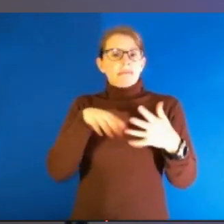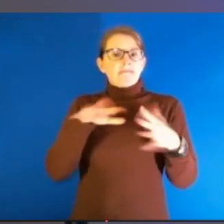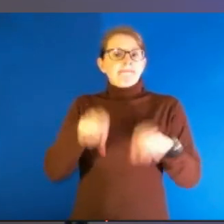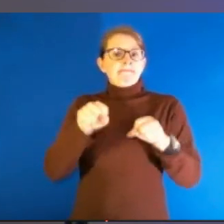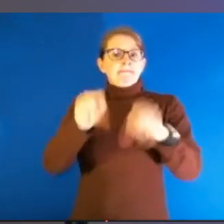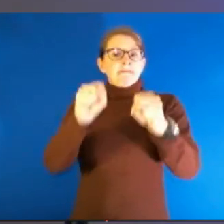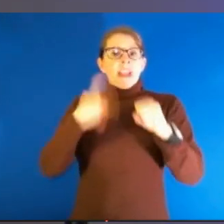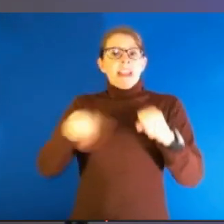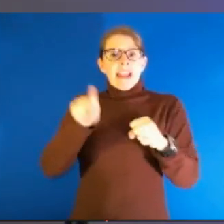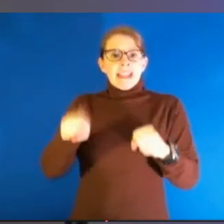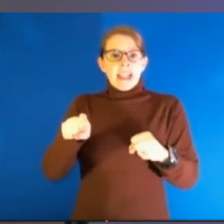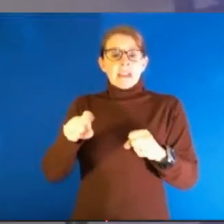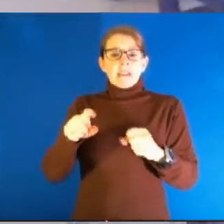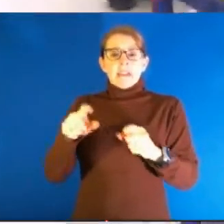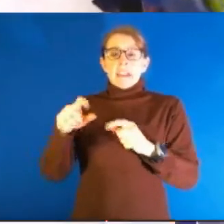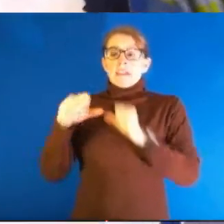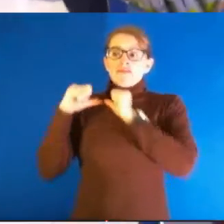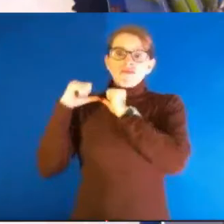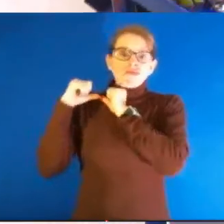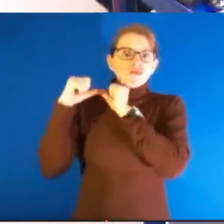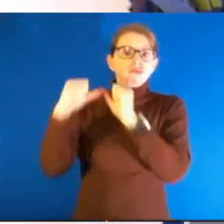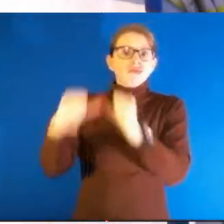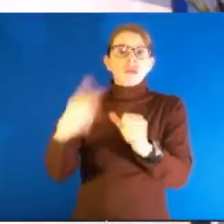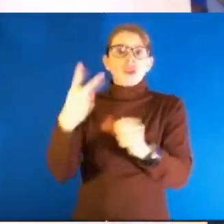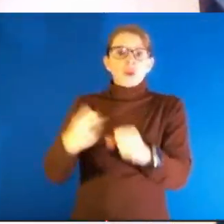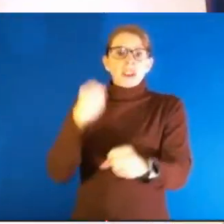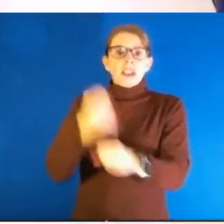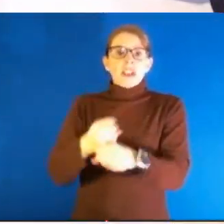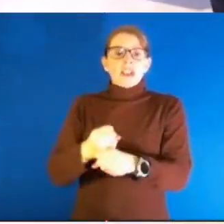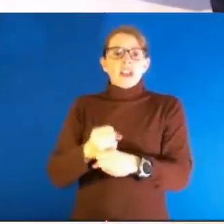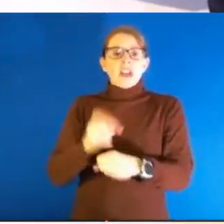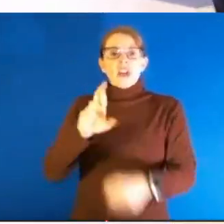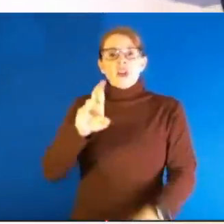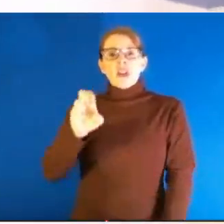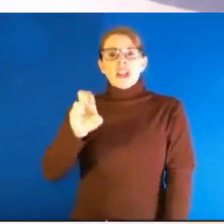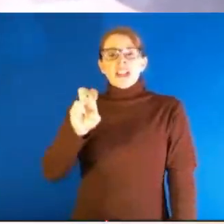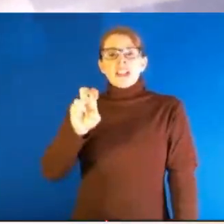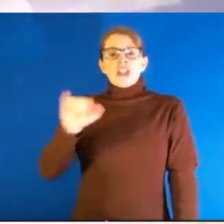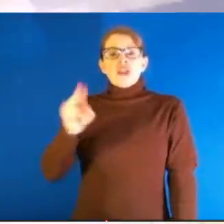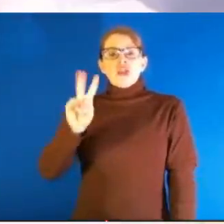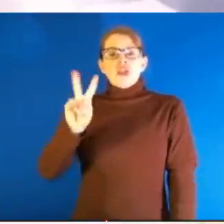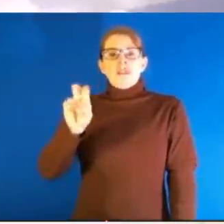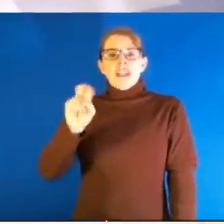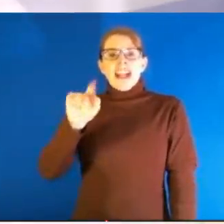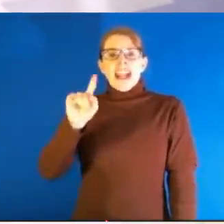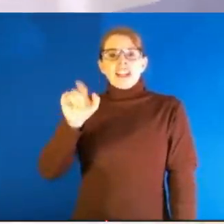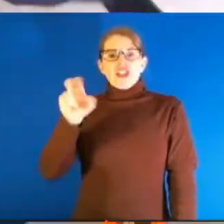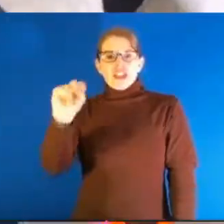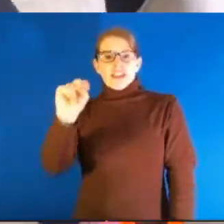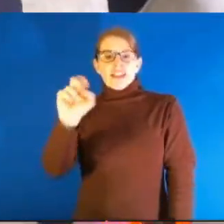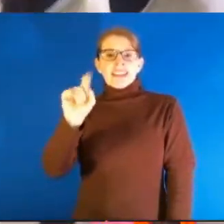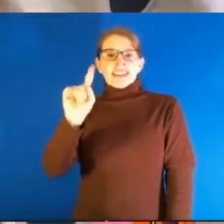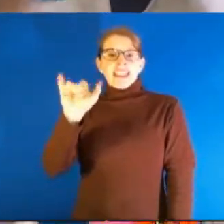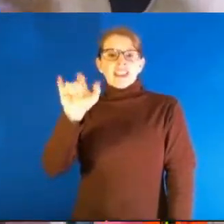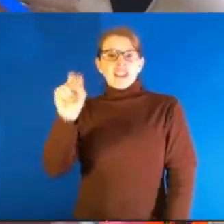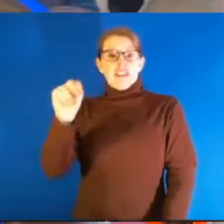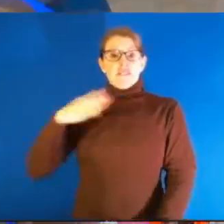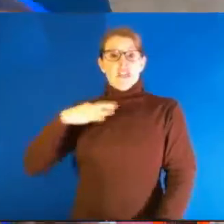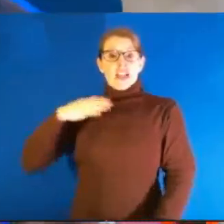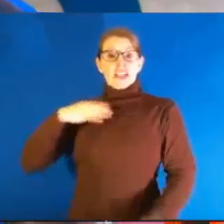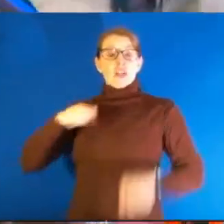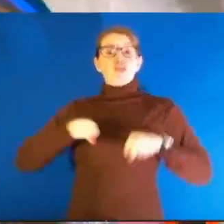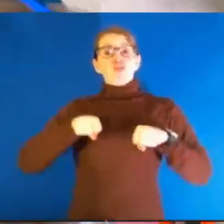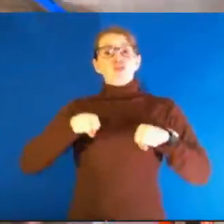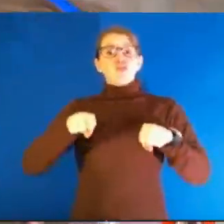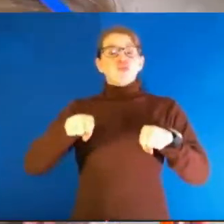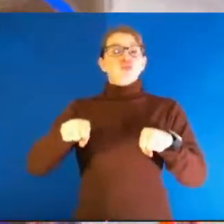2 very long years. And that's one reason why the Rejuvenation Station was launched. Pushed around by volunteers here at the hospital, the station